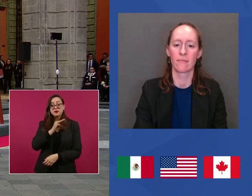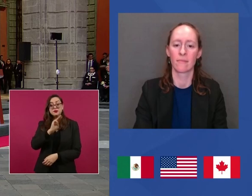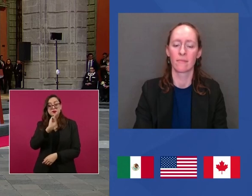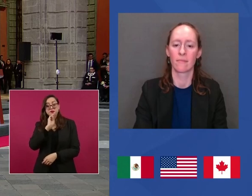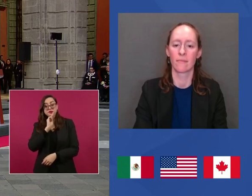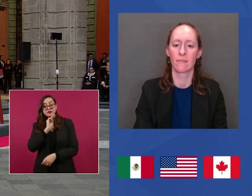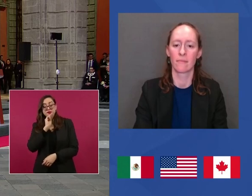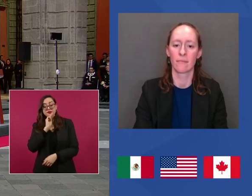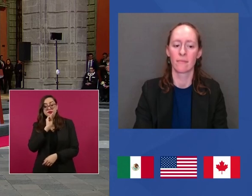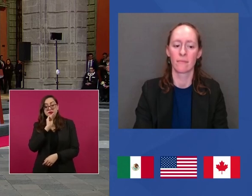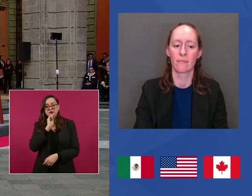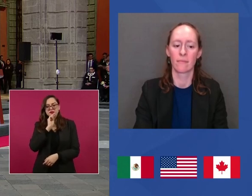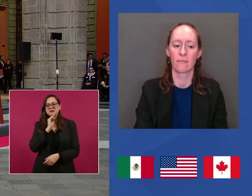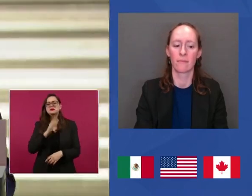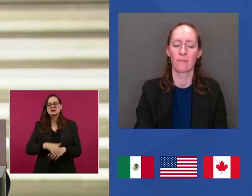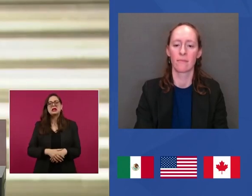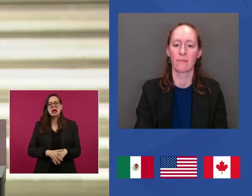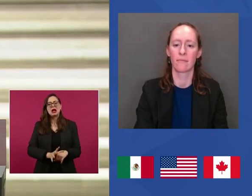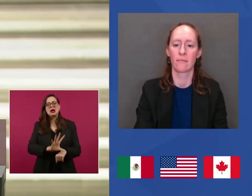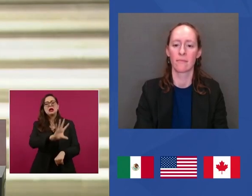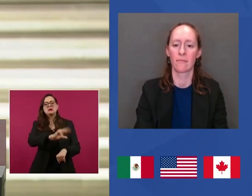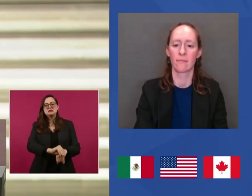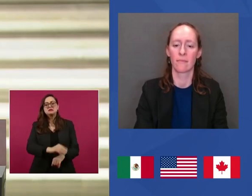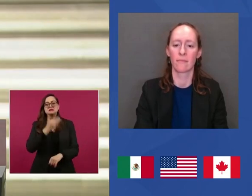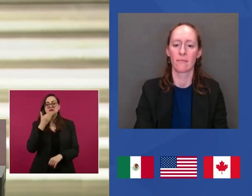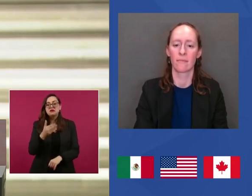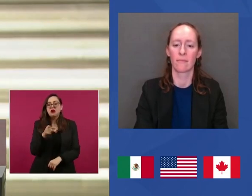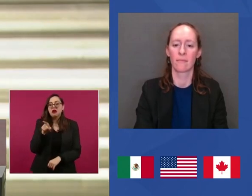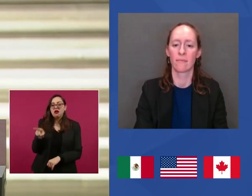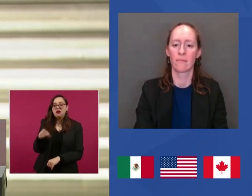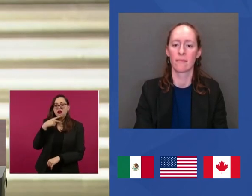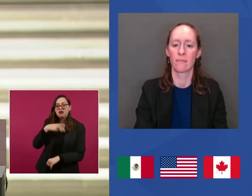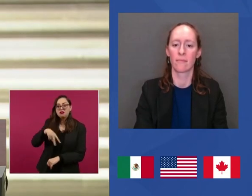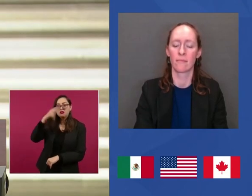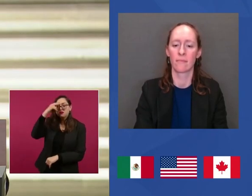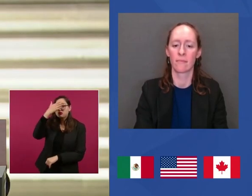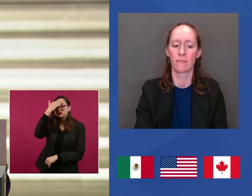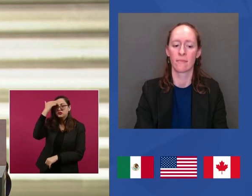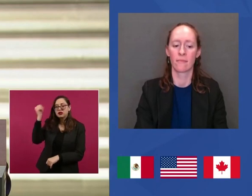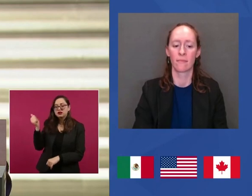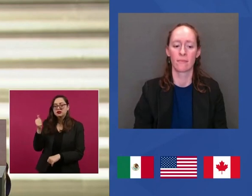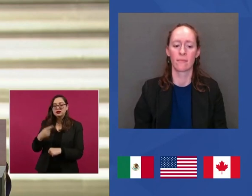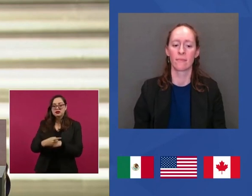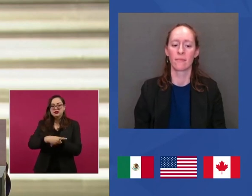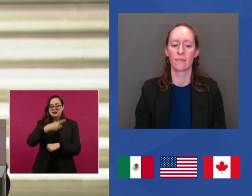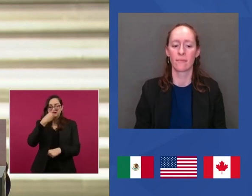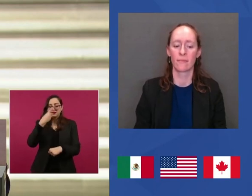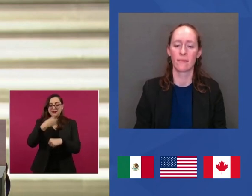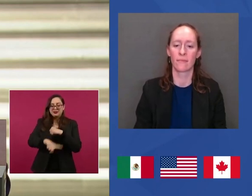many parents and mothers, fathers, who don't even know the damage